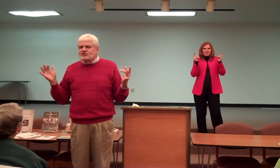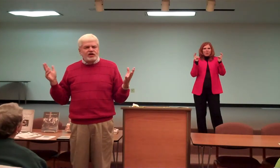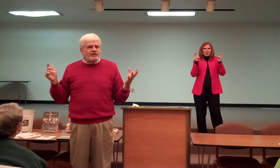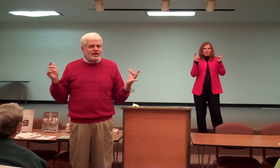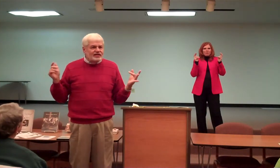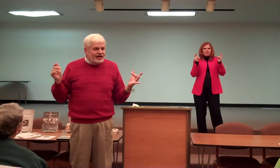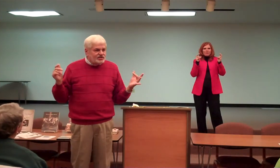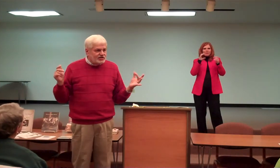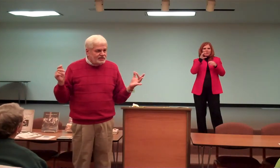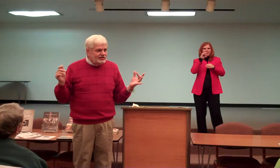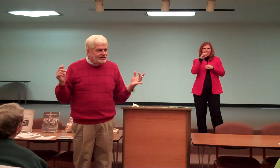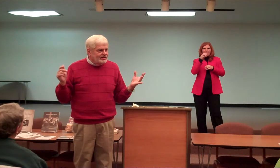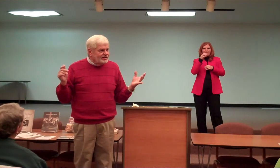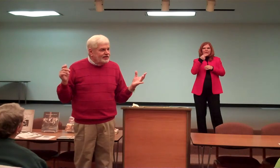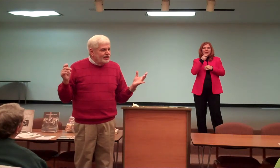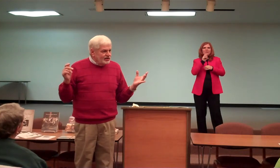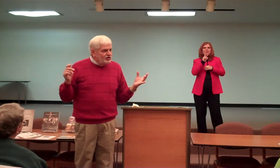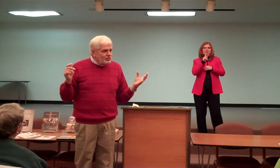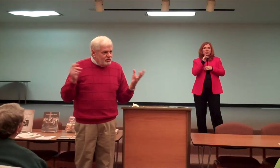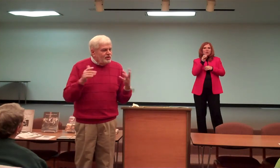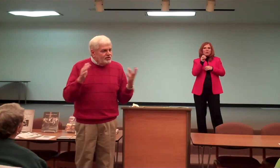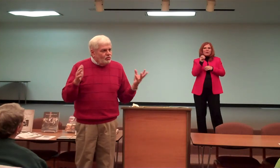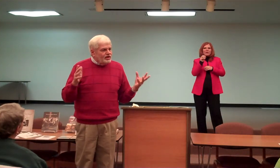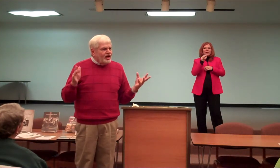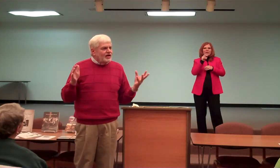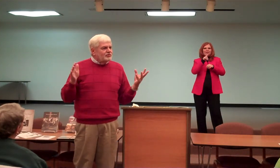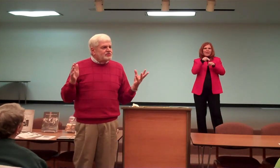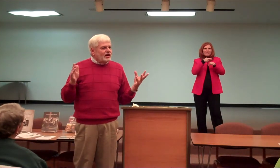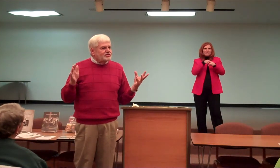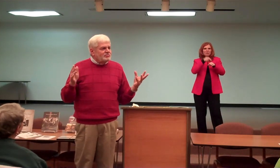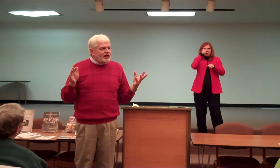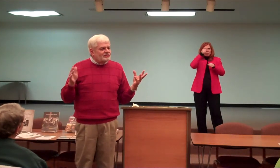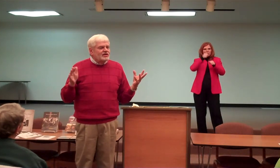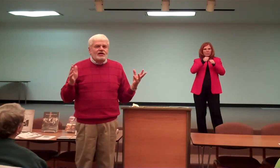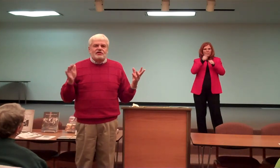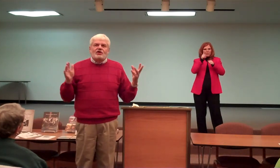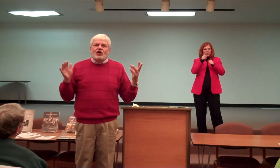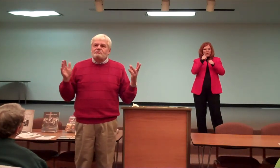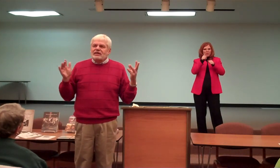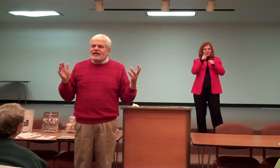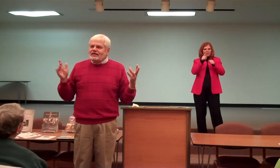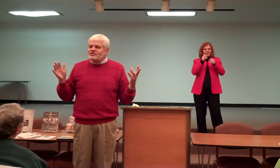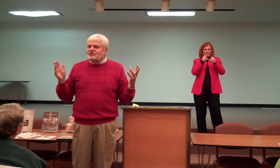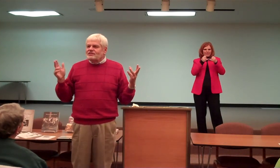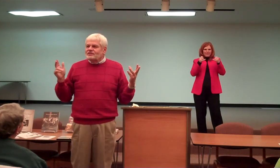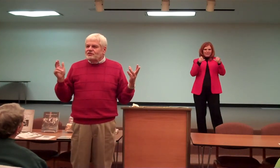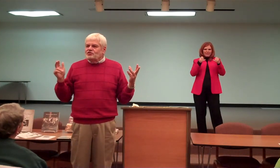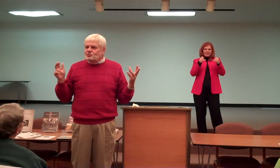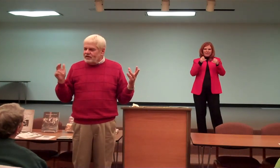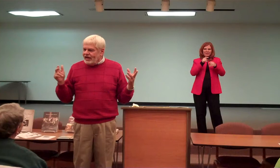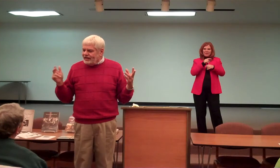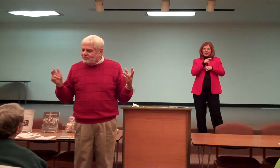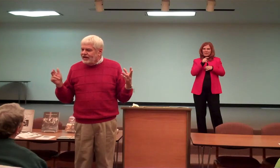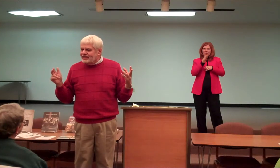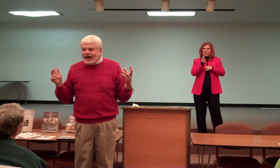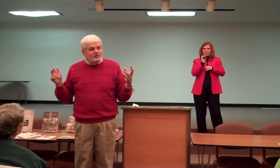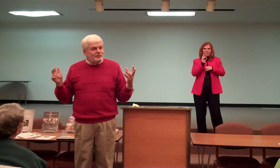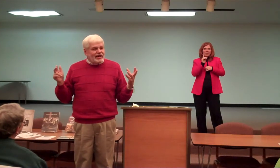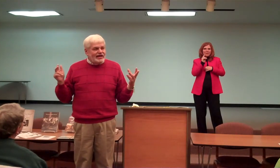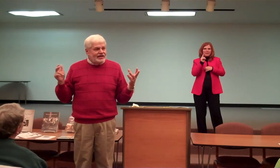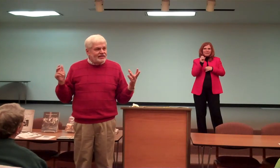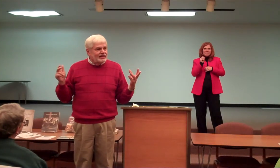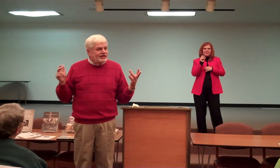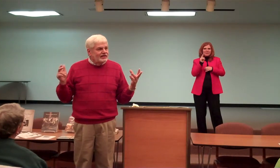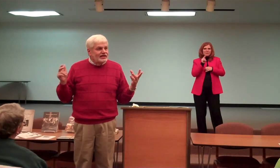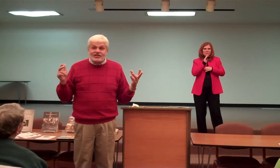called Cherokee Nation. You remember the one line where he talks about that our beads used to be handmade and now